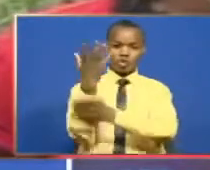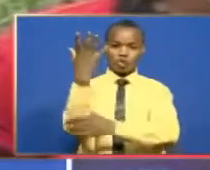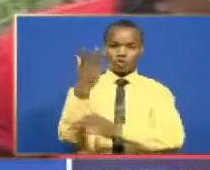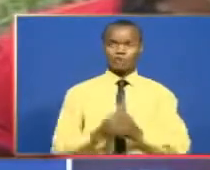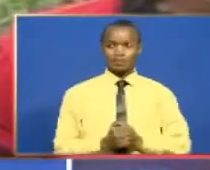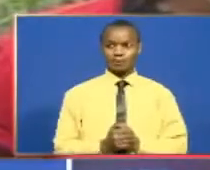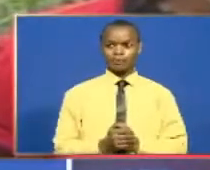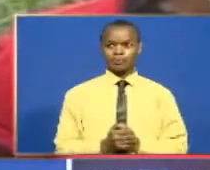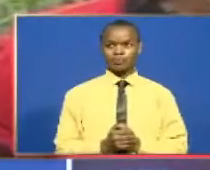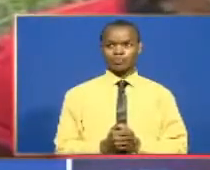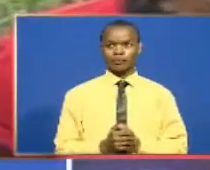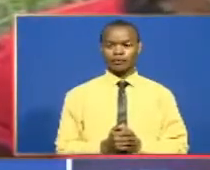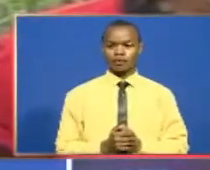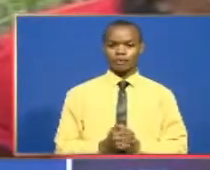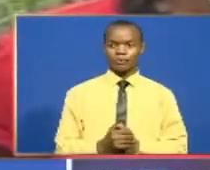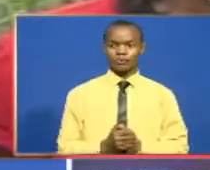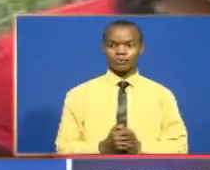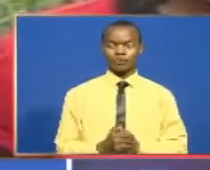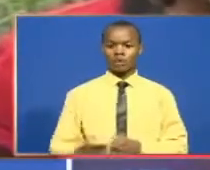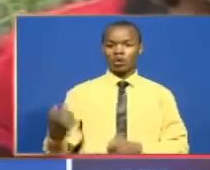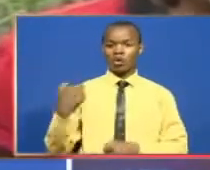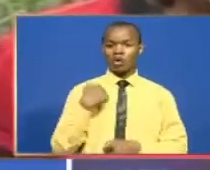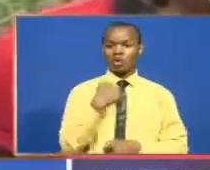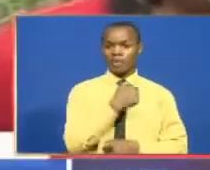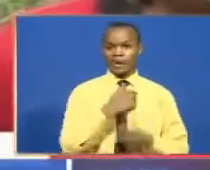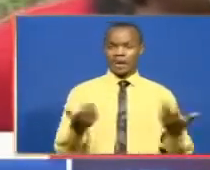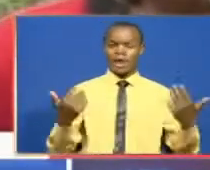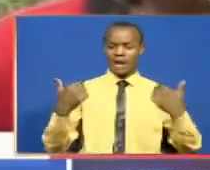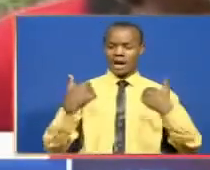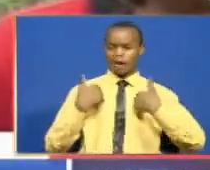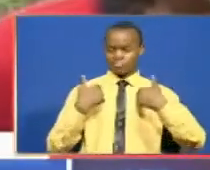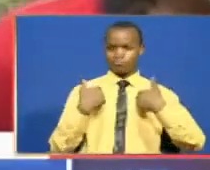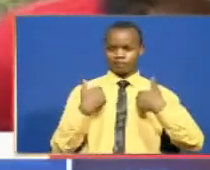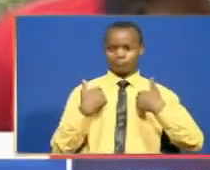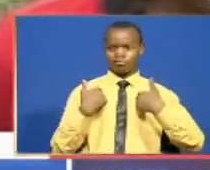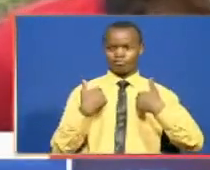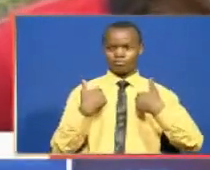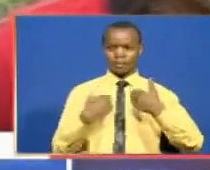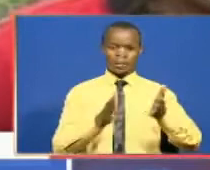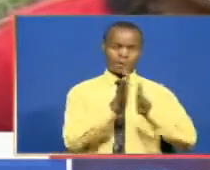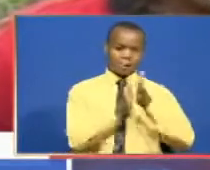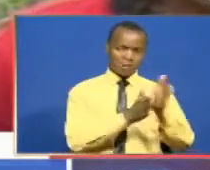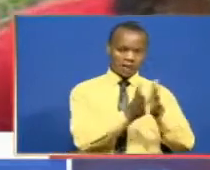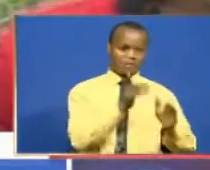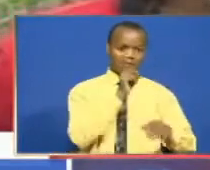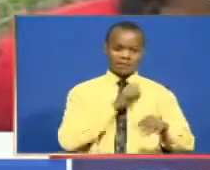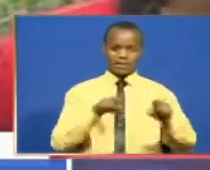far, we have placed close to